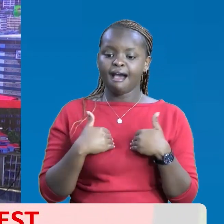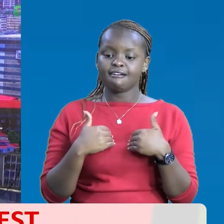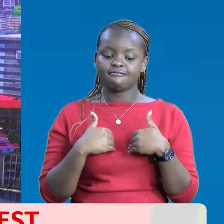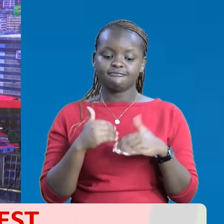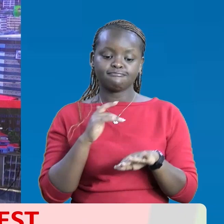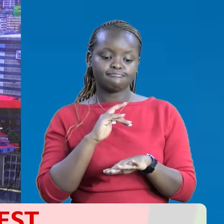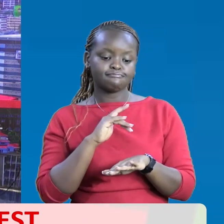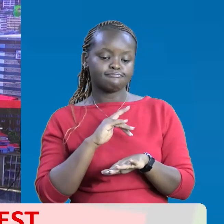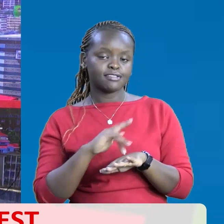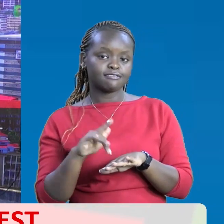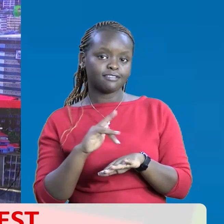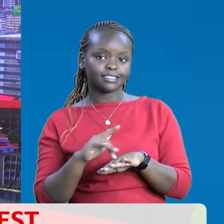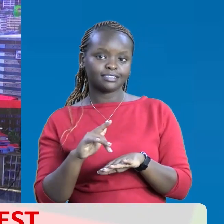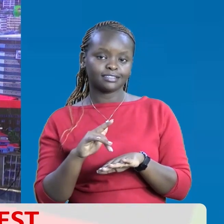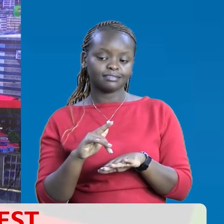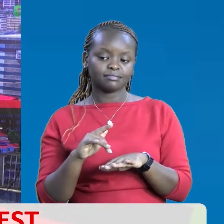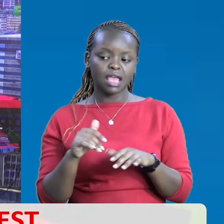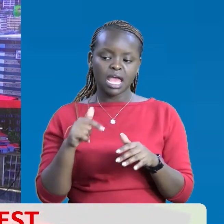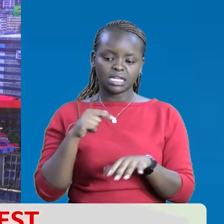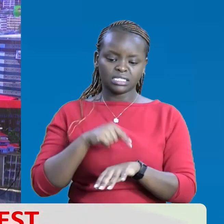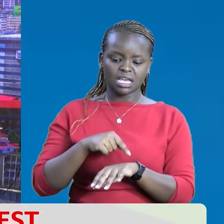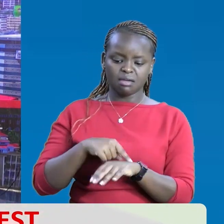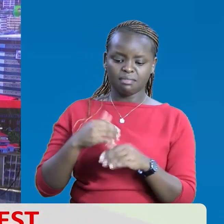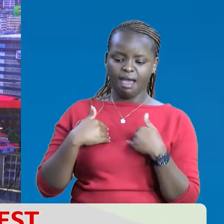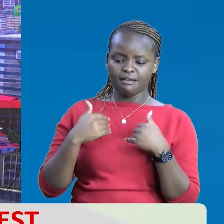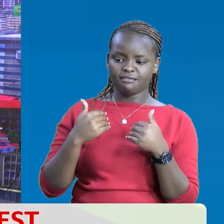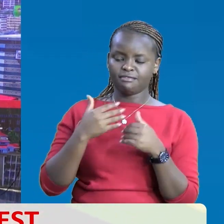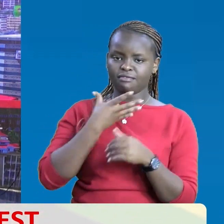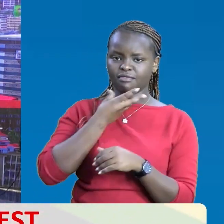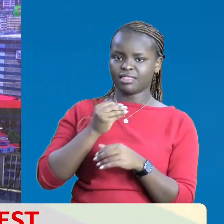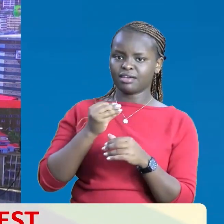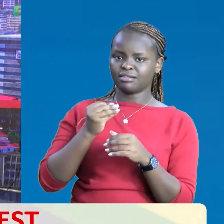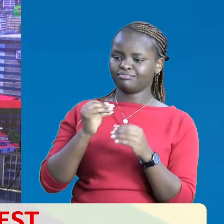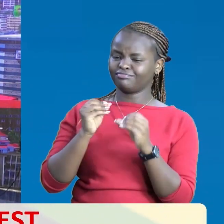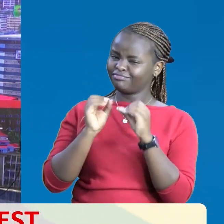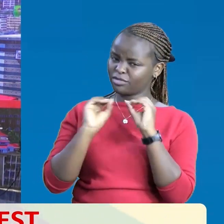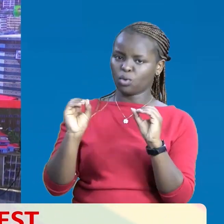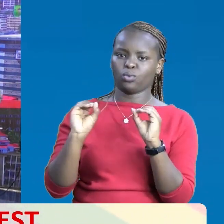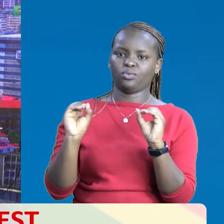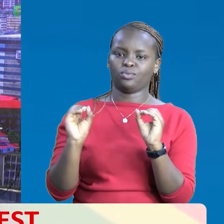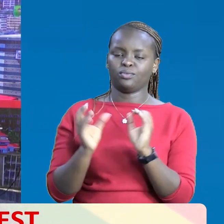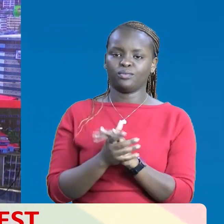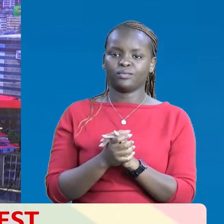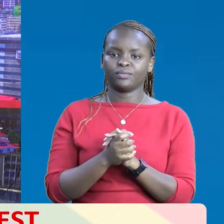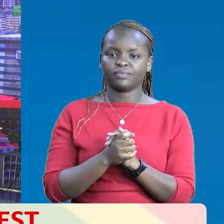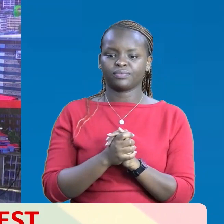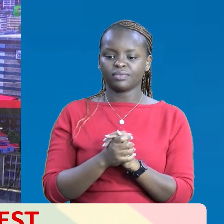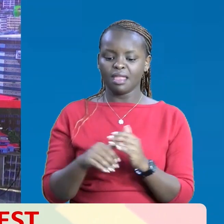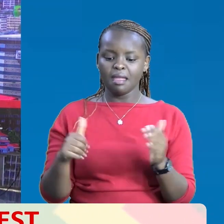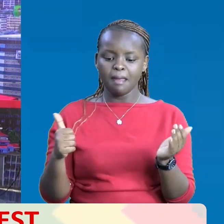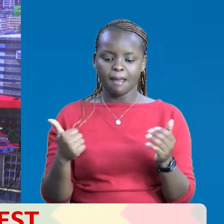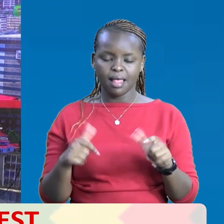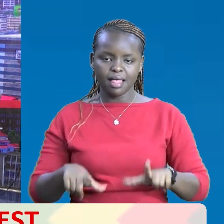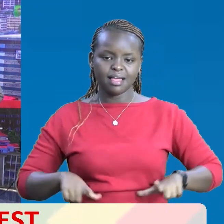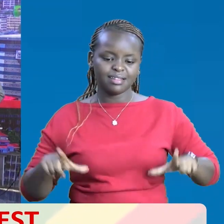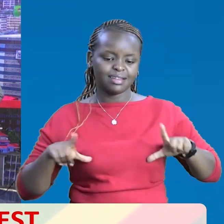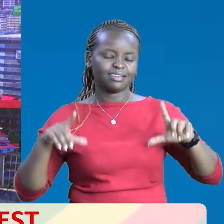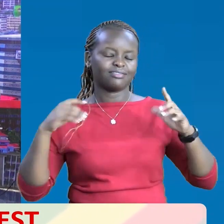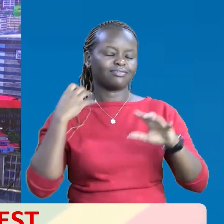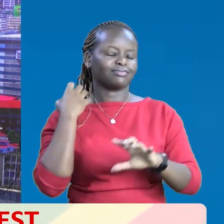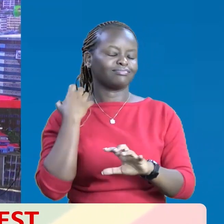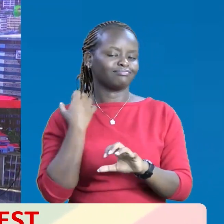maybe that father figure maybe. So you grow up being ni wewe tu unajua mambo imekuwa ni tough. So